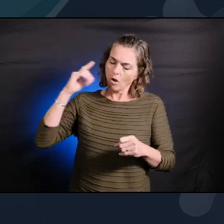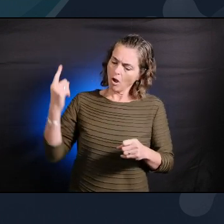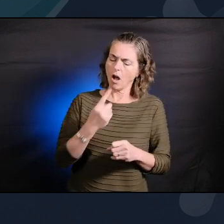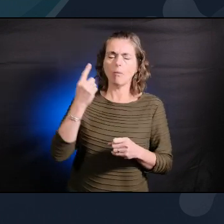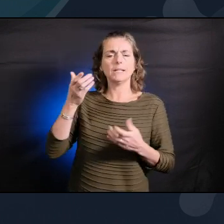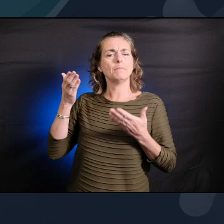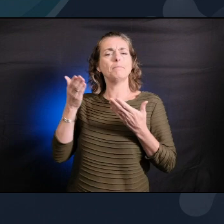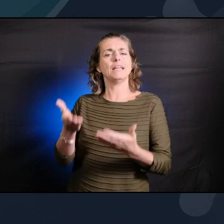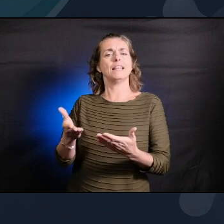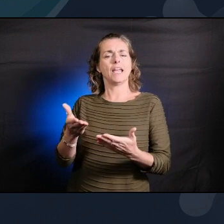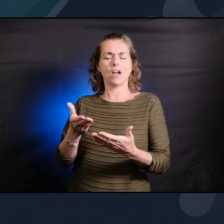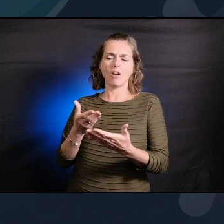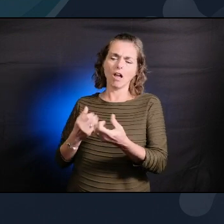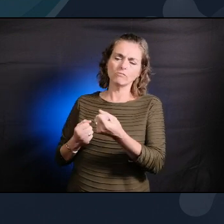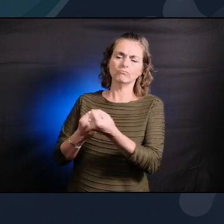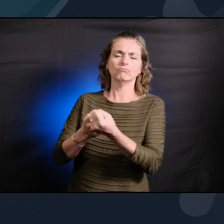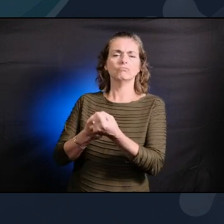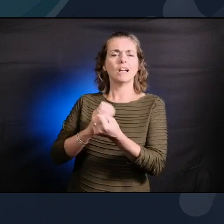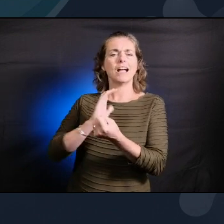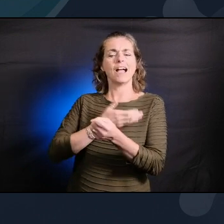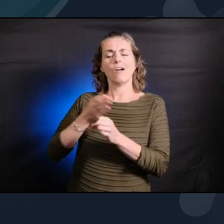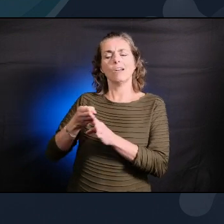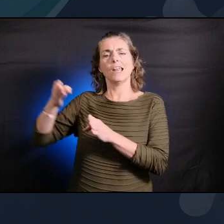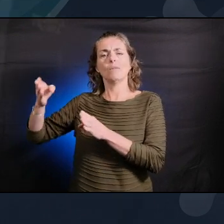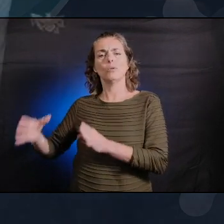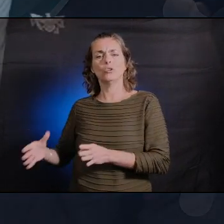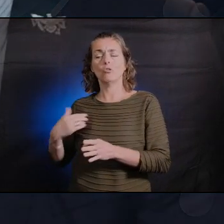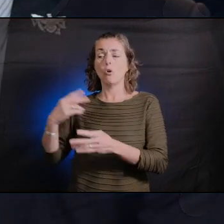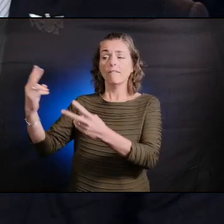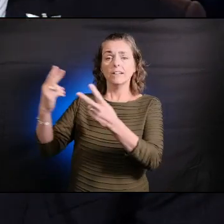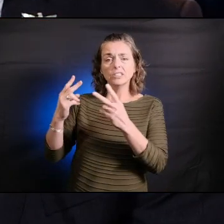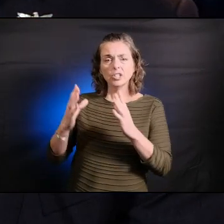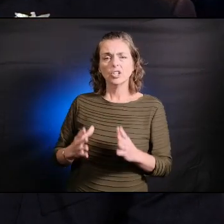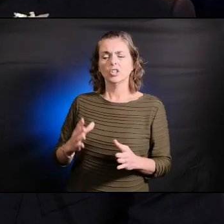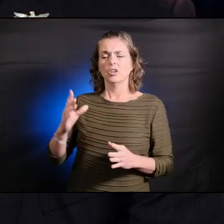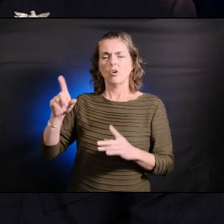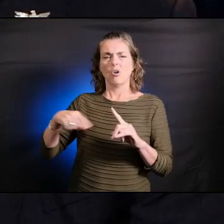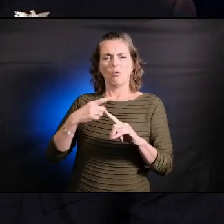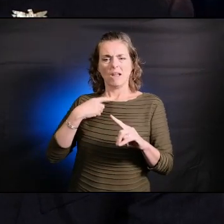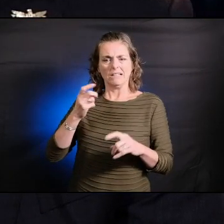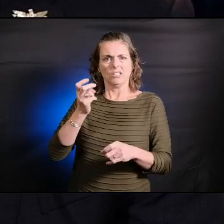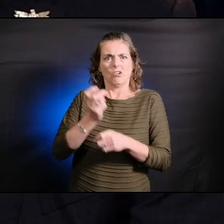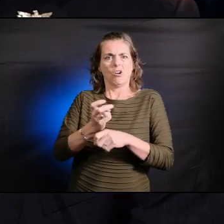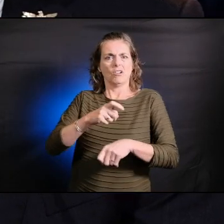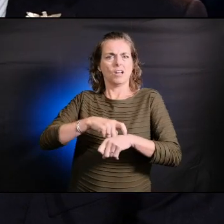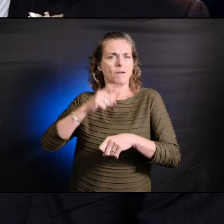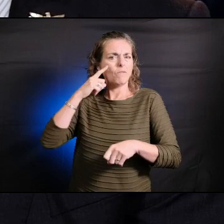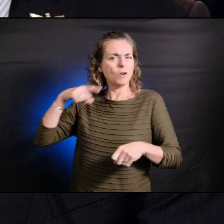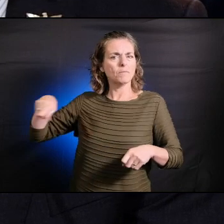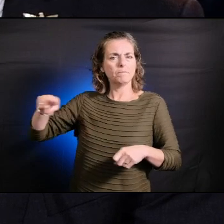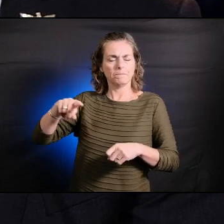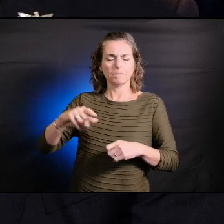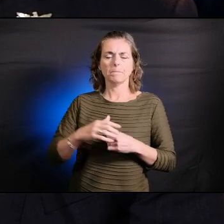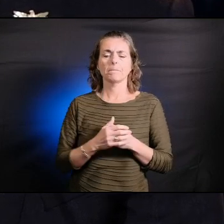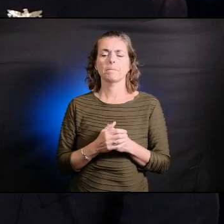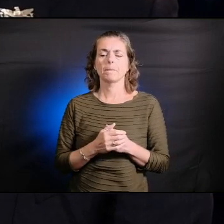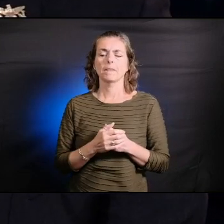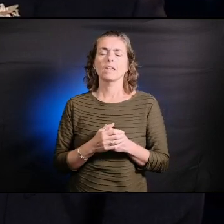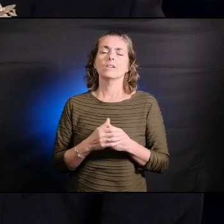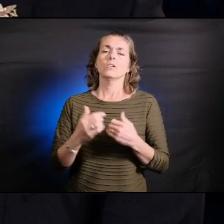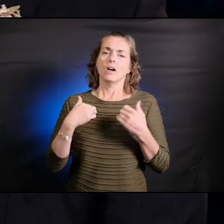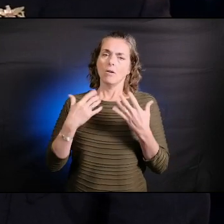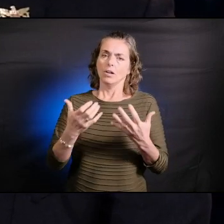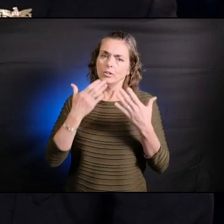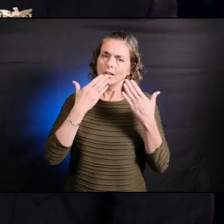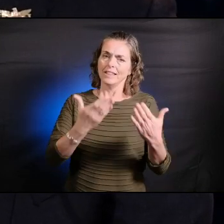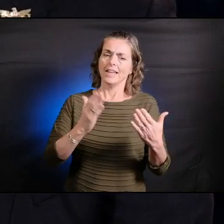out in aid of our neighbors and visitors in times of crisis. I would like to especially thank our healthcare workers